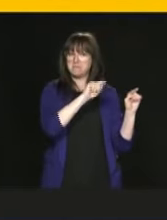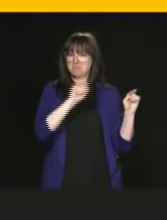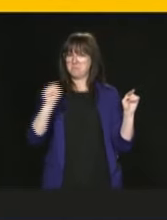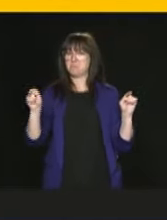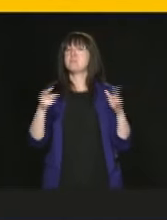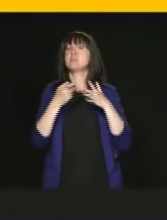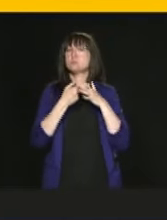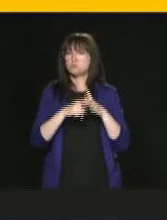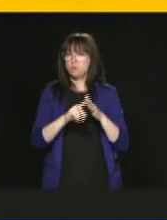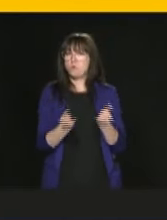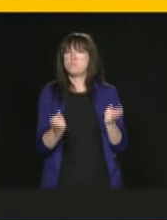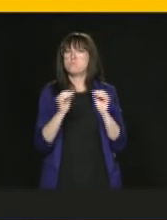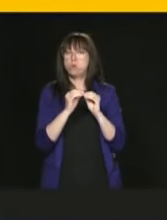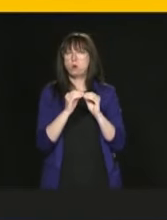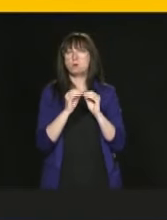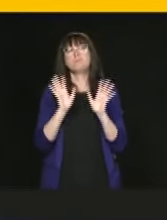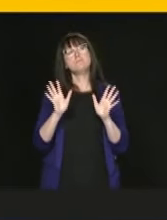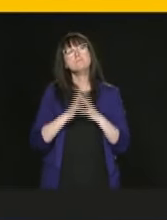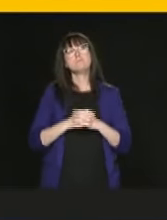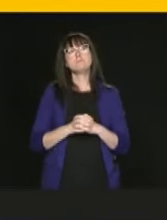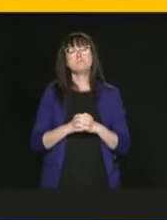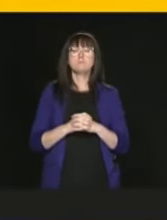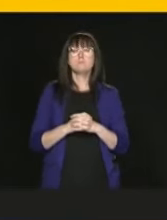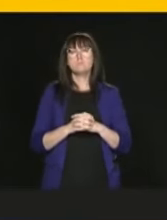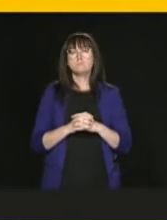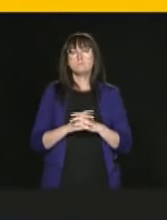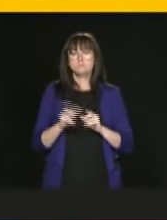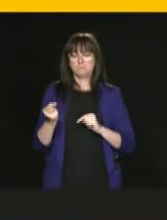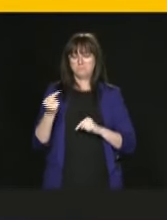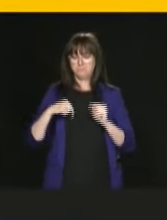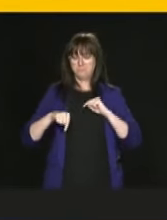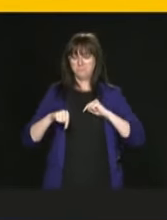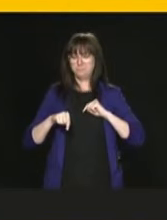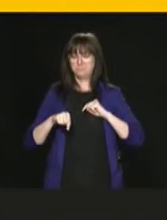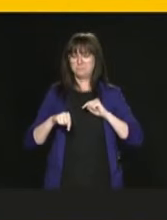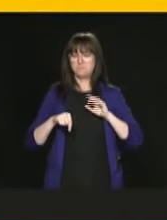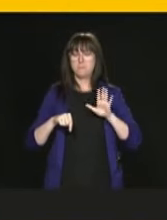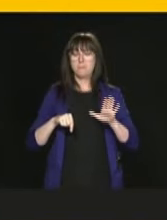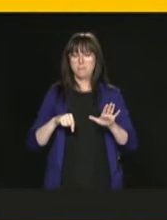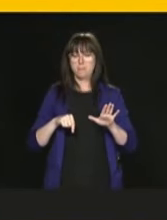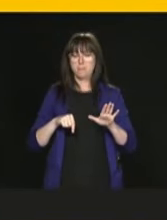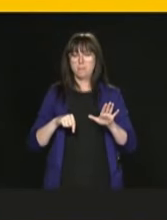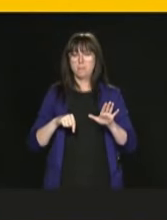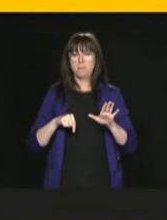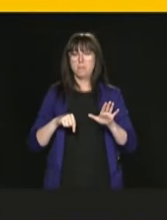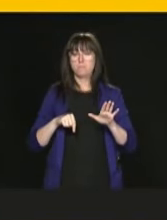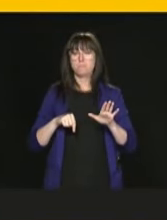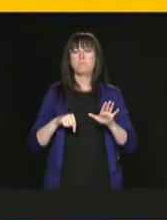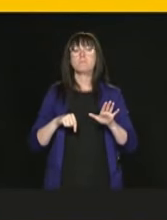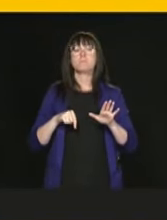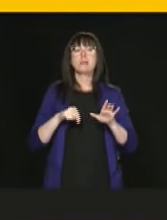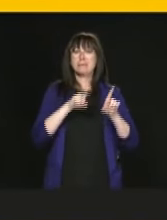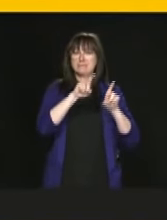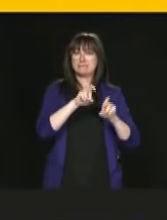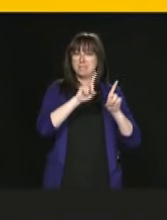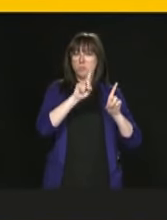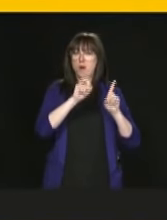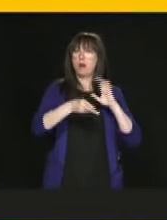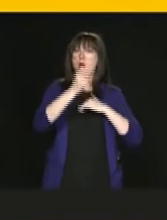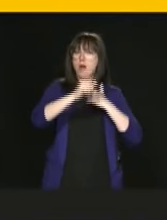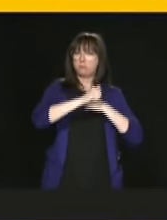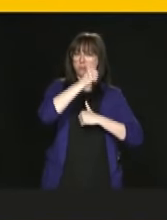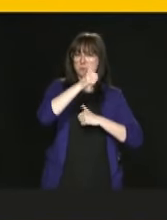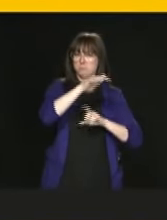they're essentially being very low threshold in testing high-risk settings. So if it's a long-term care facility, if it's a